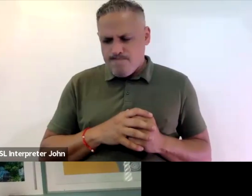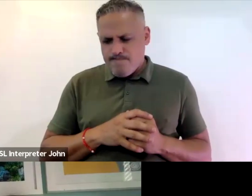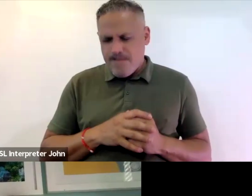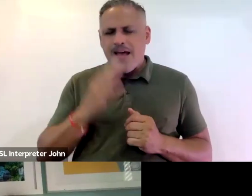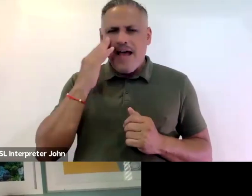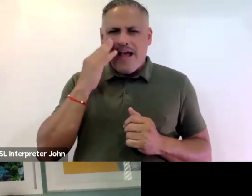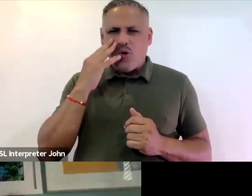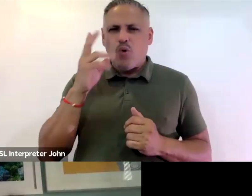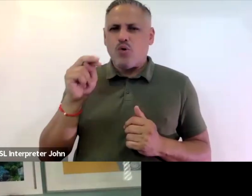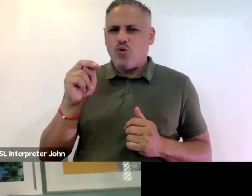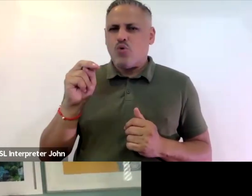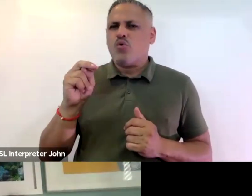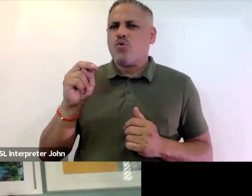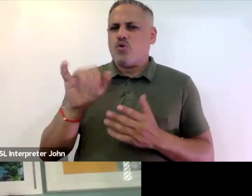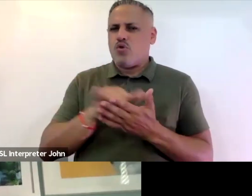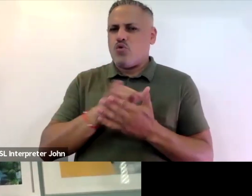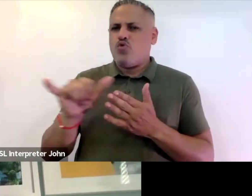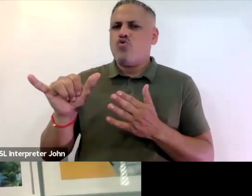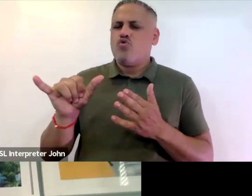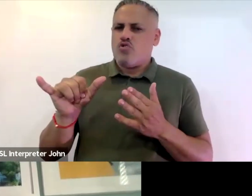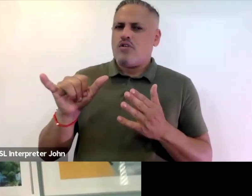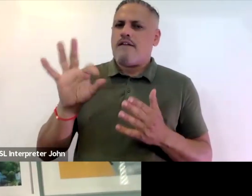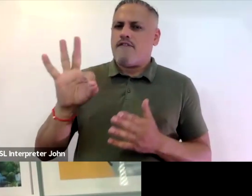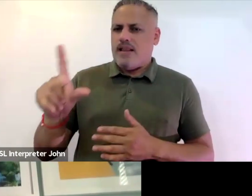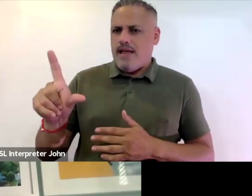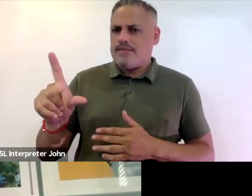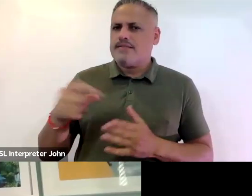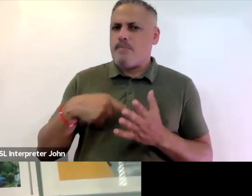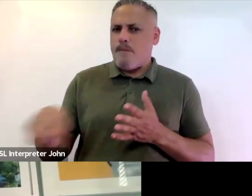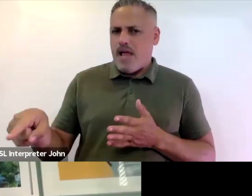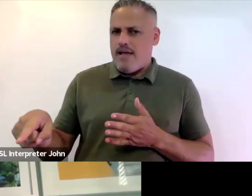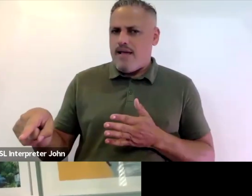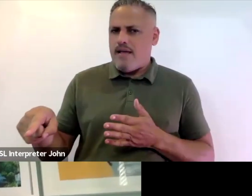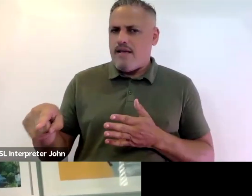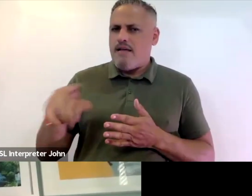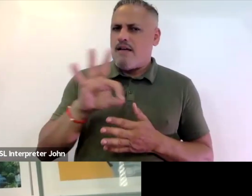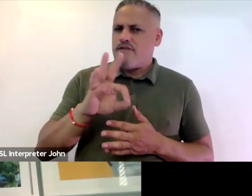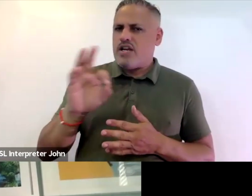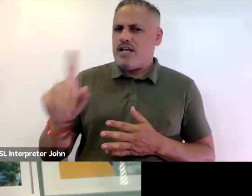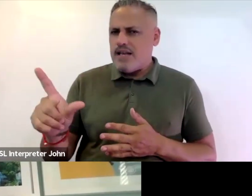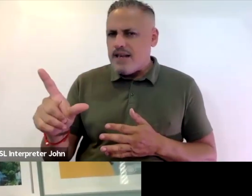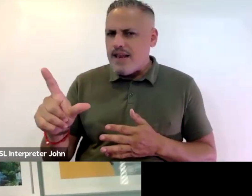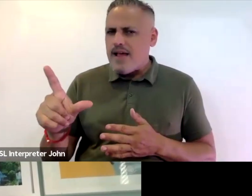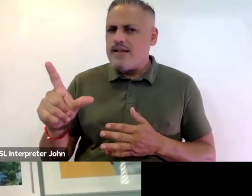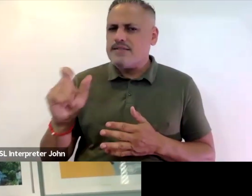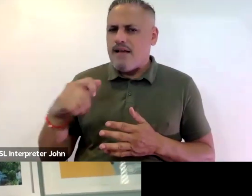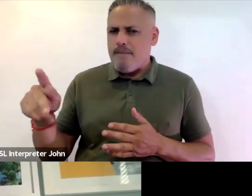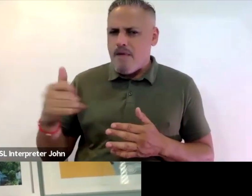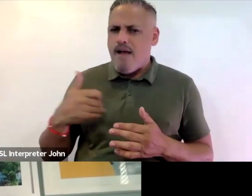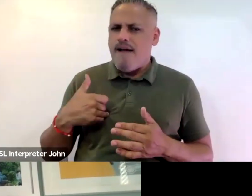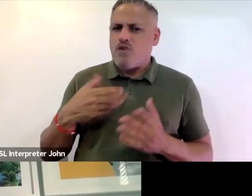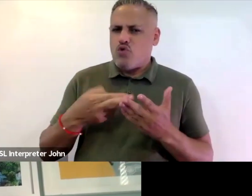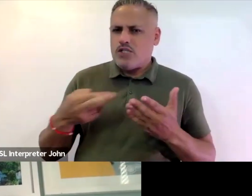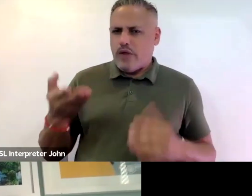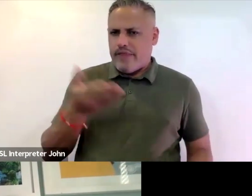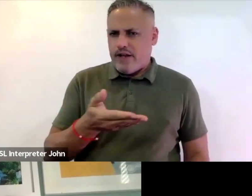there are New York resources to look at like freelance pay. I know there's like the Freelancers and Free Act. They might have some resources there.